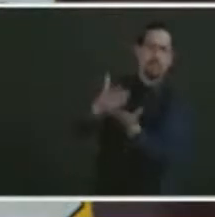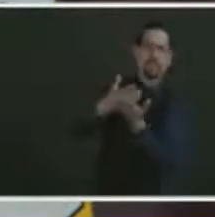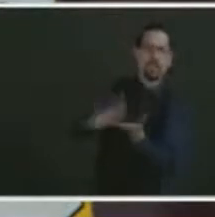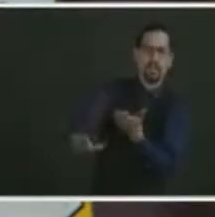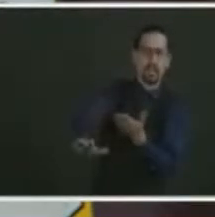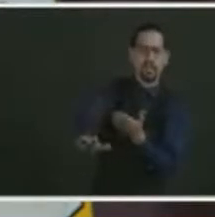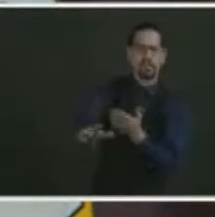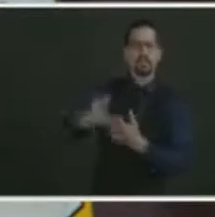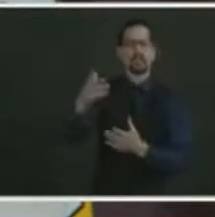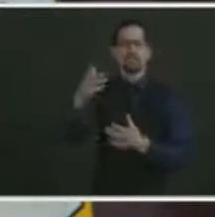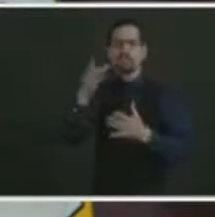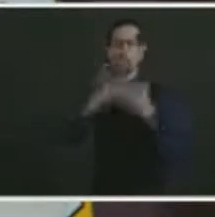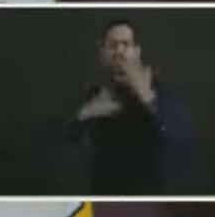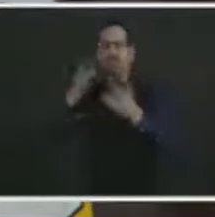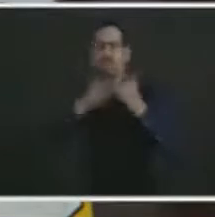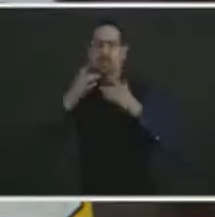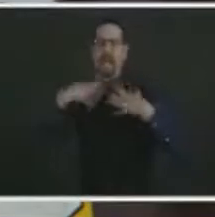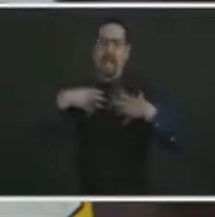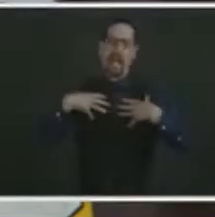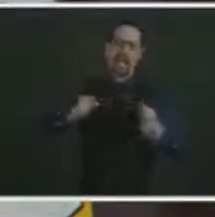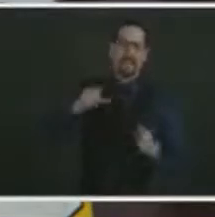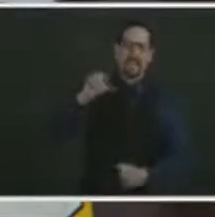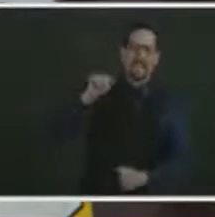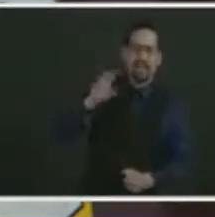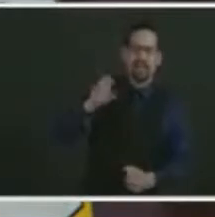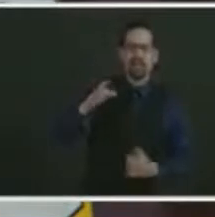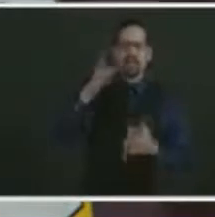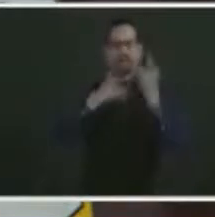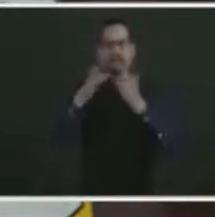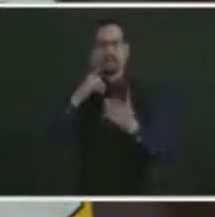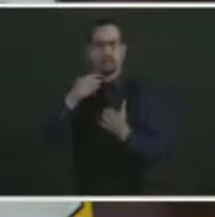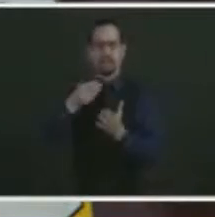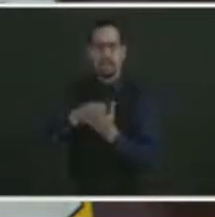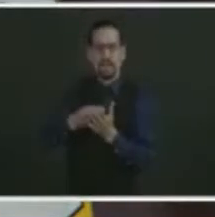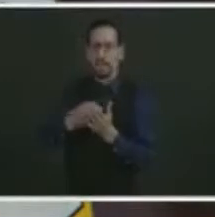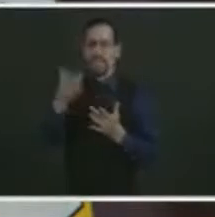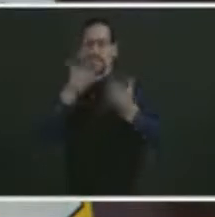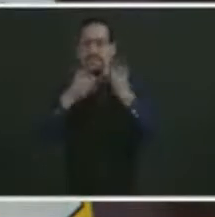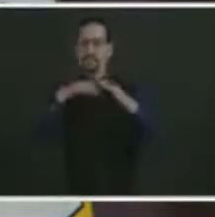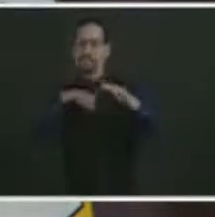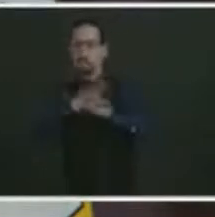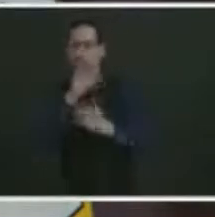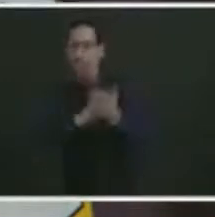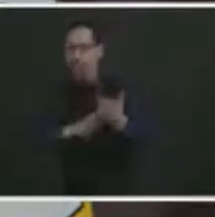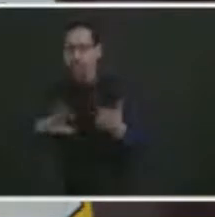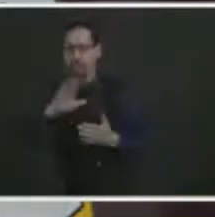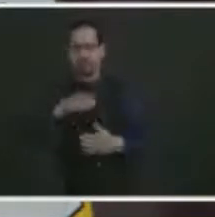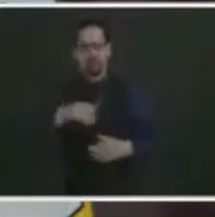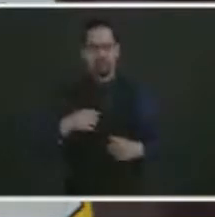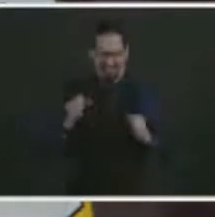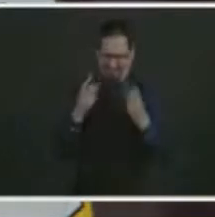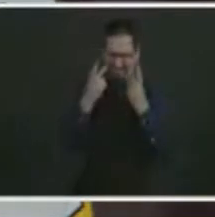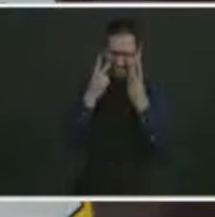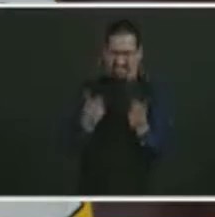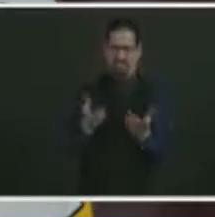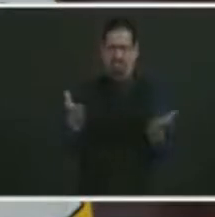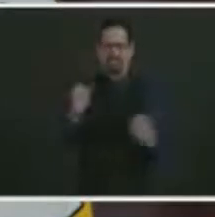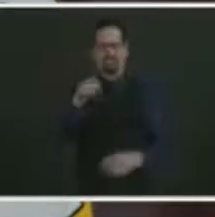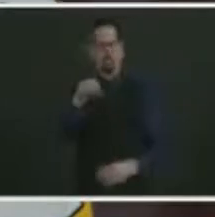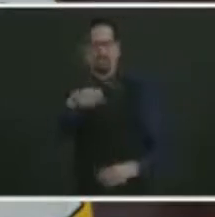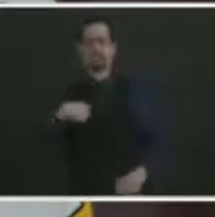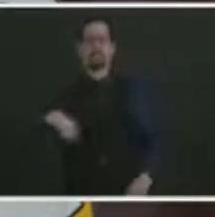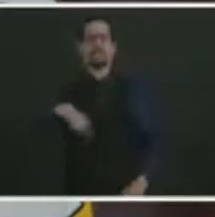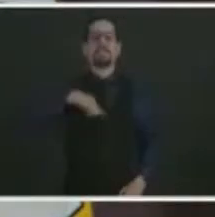education, inability to go to college, you're right. And so we need to do more about that.